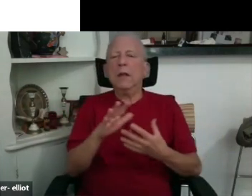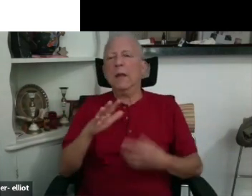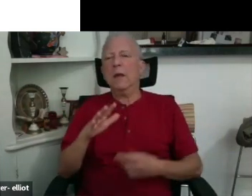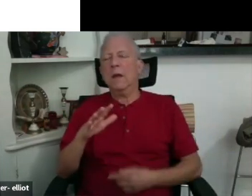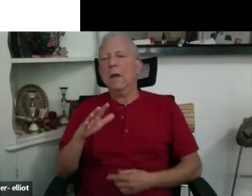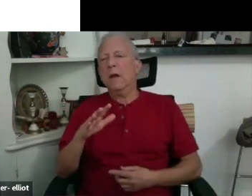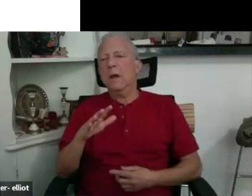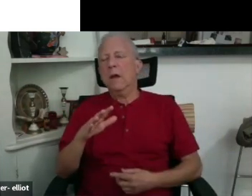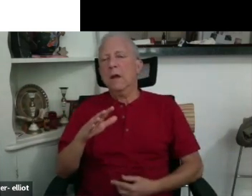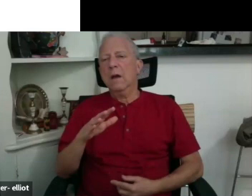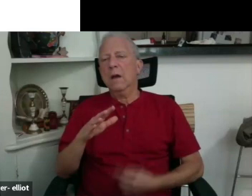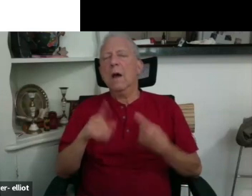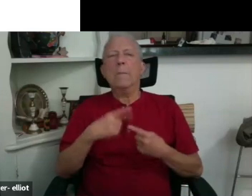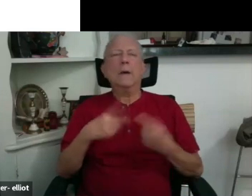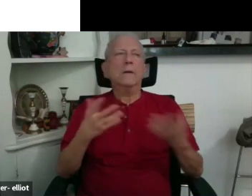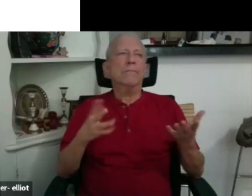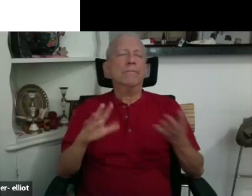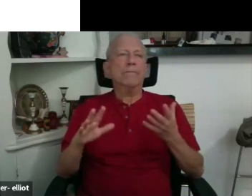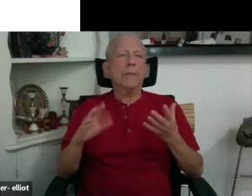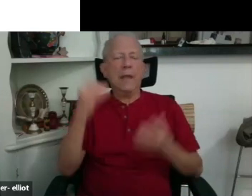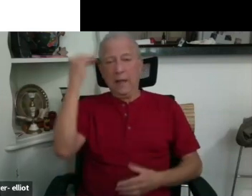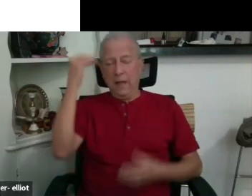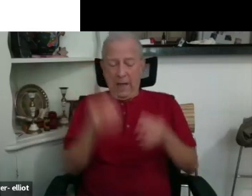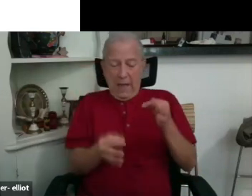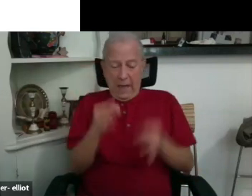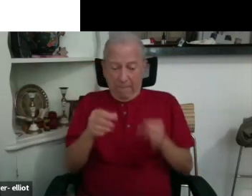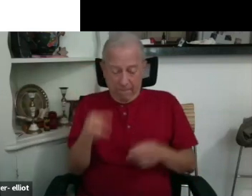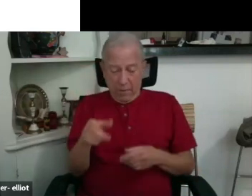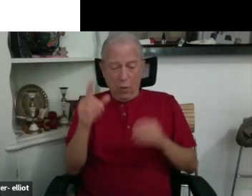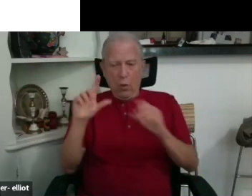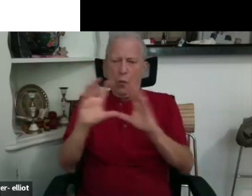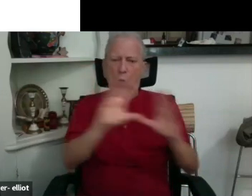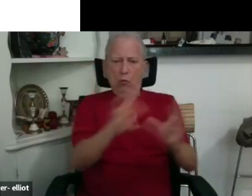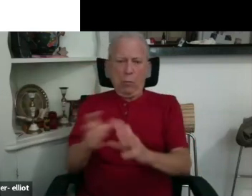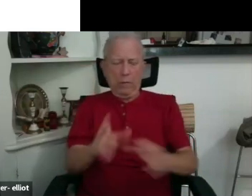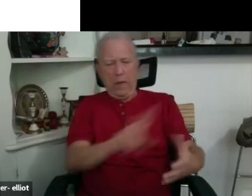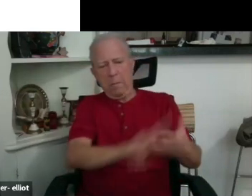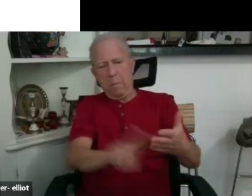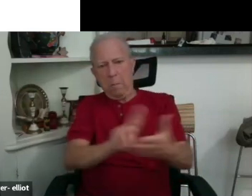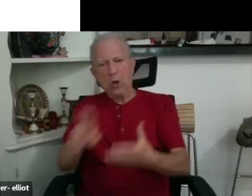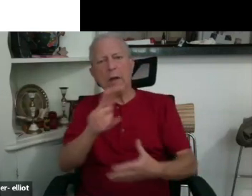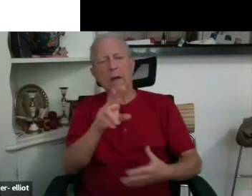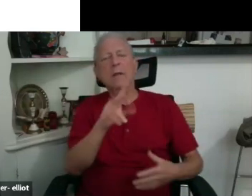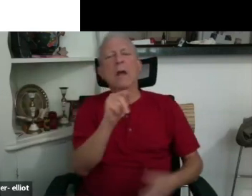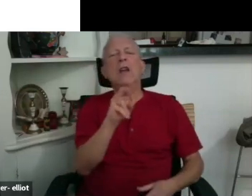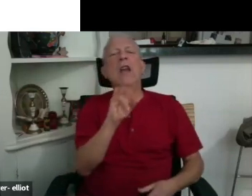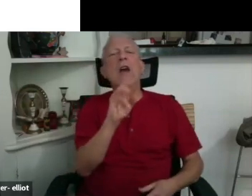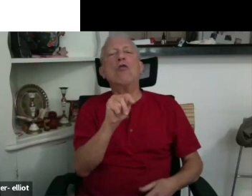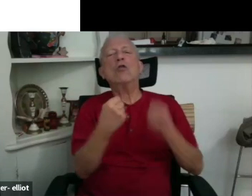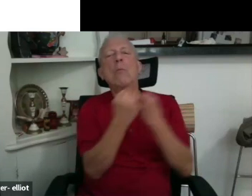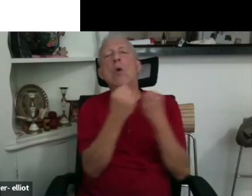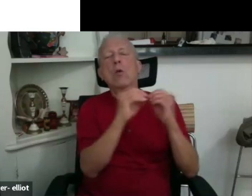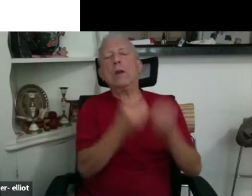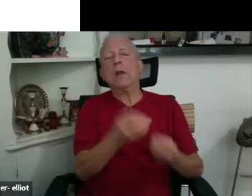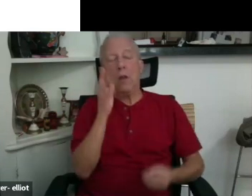like whether the groups that are marked as terrorist supporting organizations would get added to